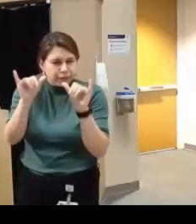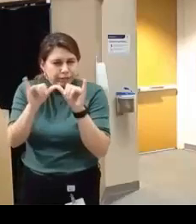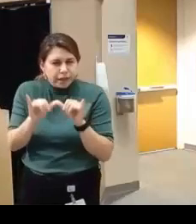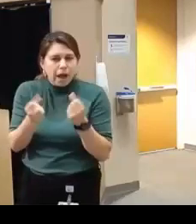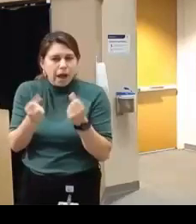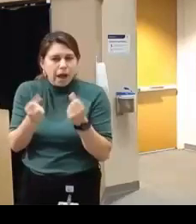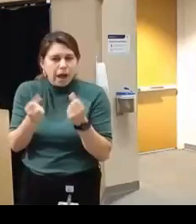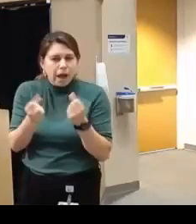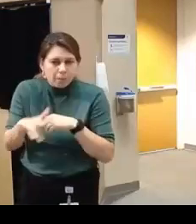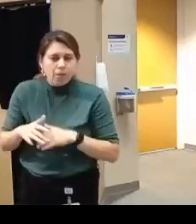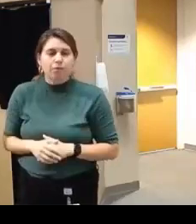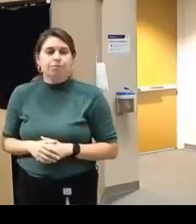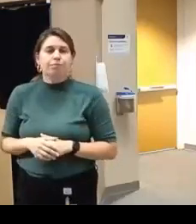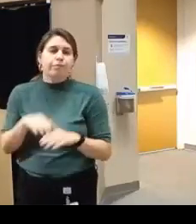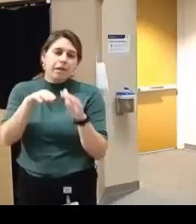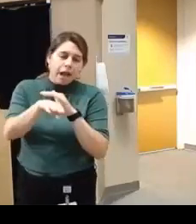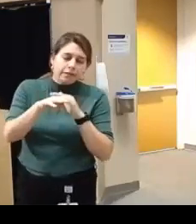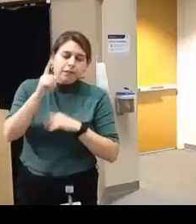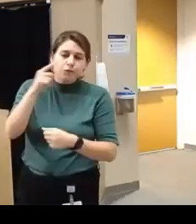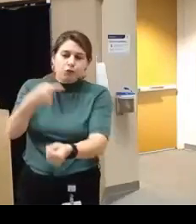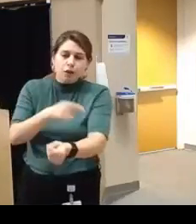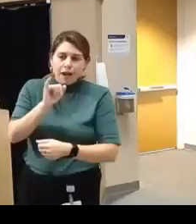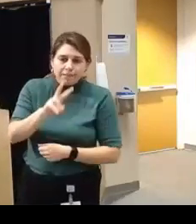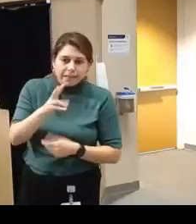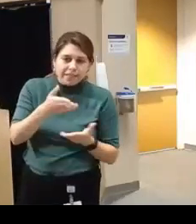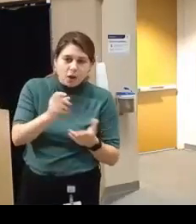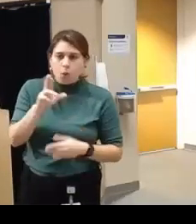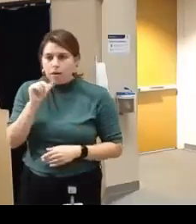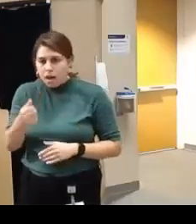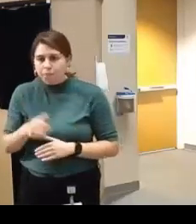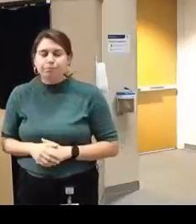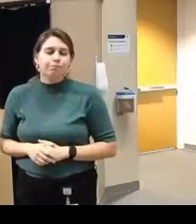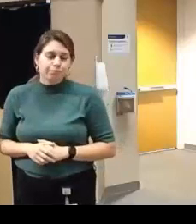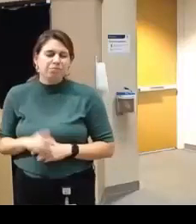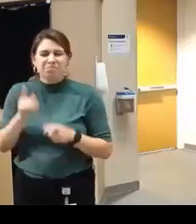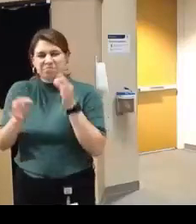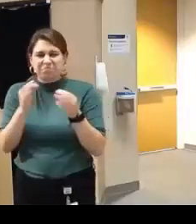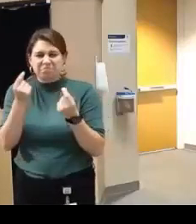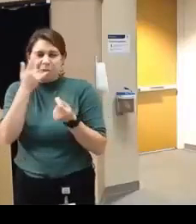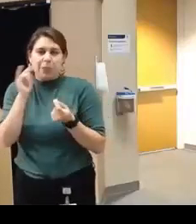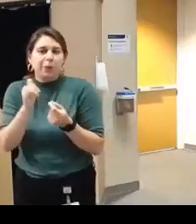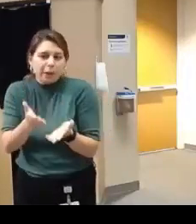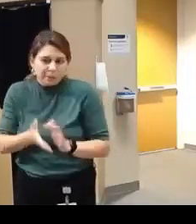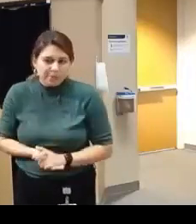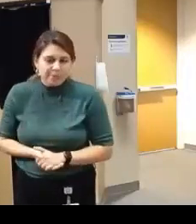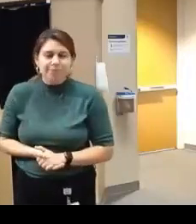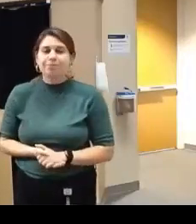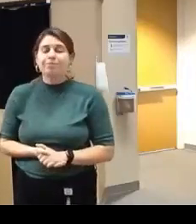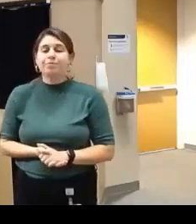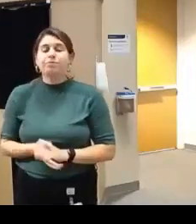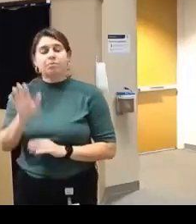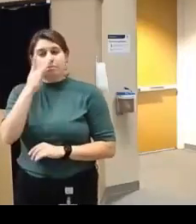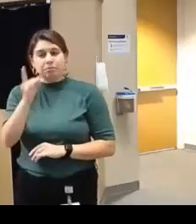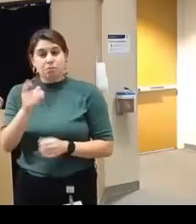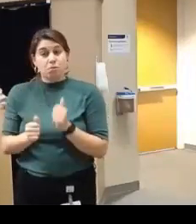number of beds, IV access, just to give you a sense of what we're talking about. It was interesting to see that most of